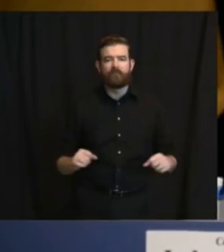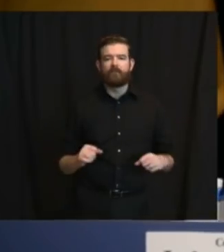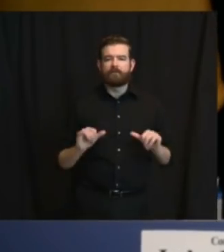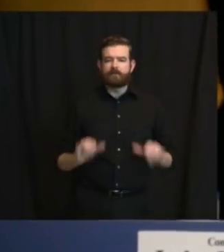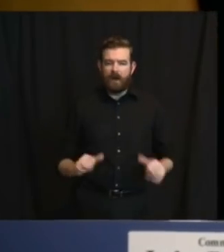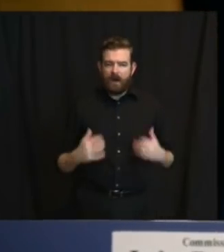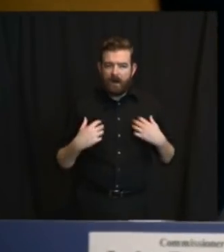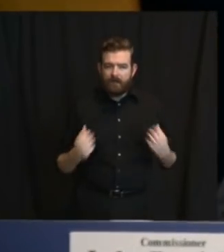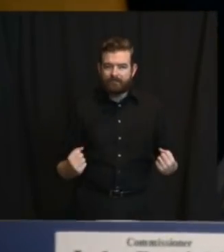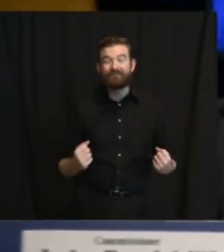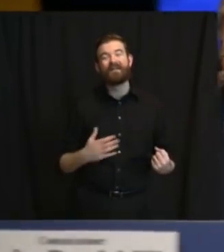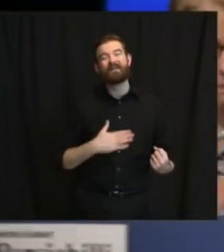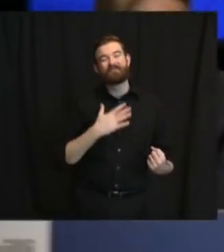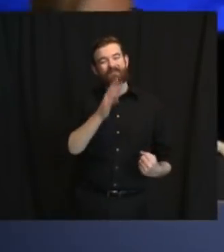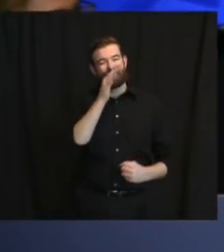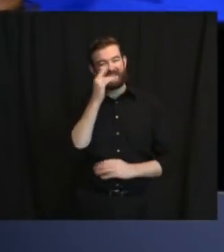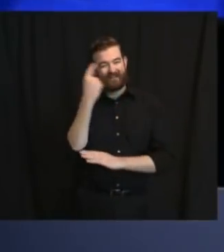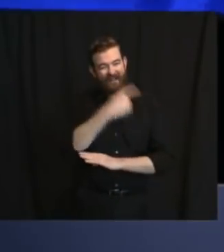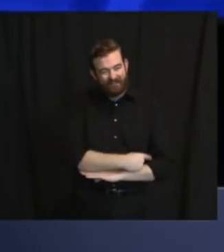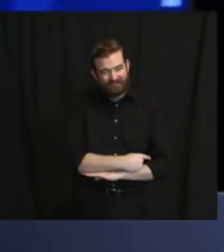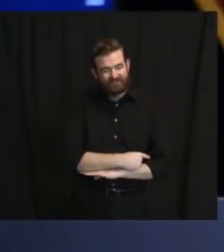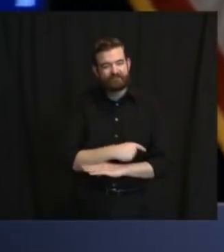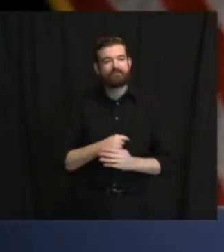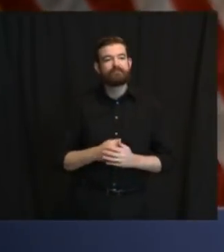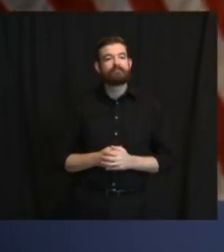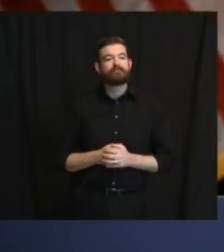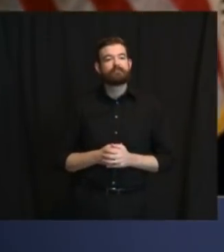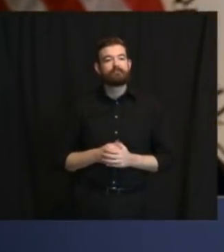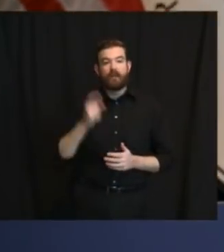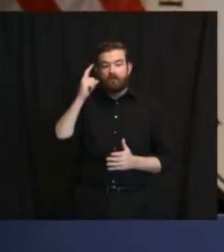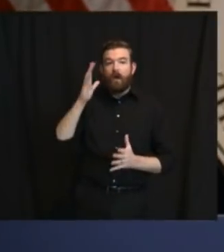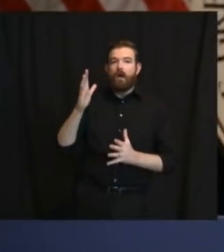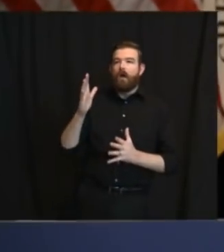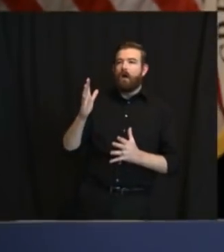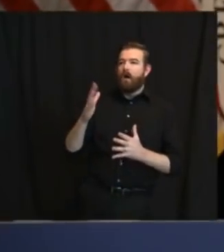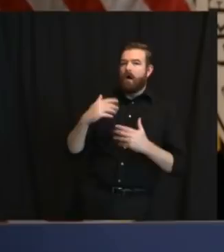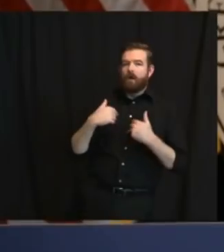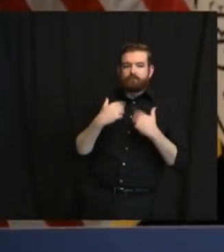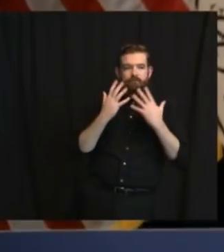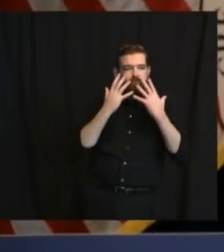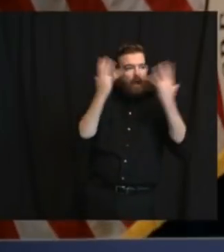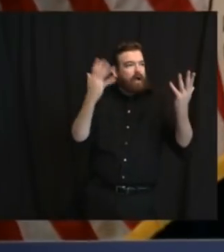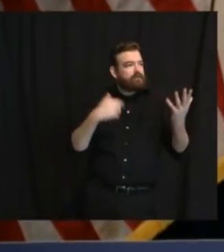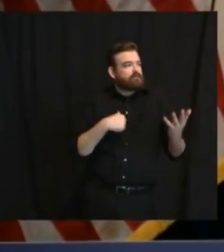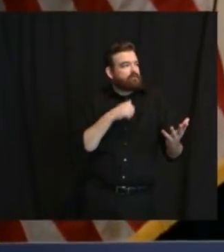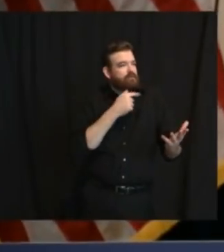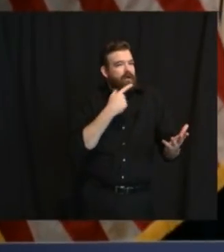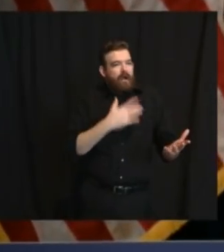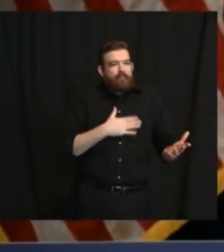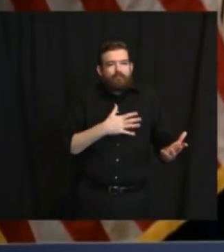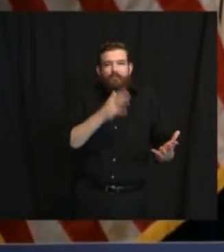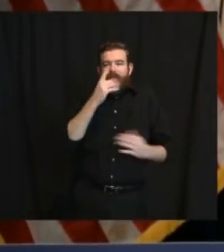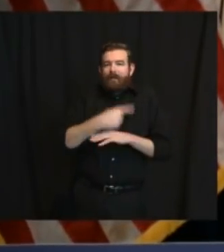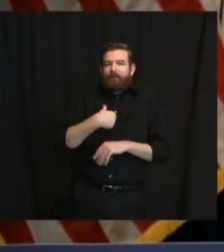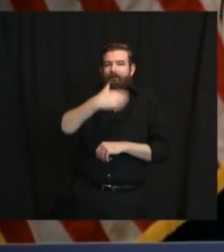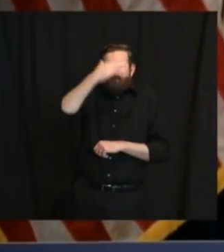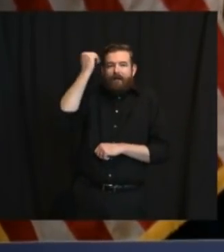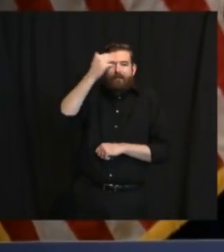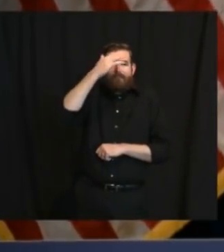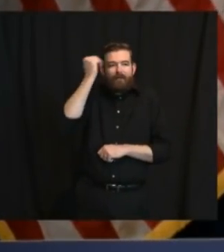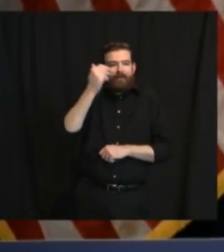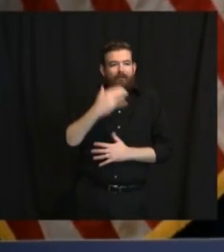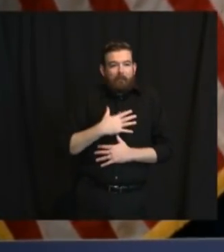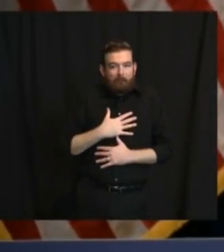Thank you. You're shaming me on the Happy Mother's Day. I keep forgetting. I thank God we're together tomorrow to